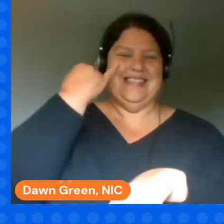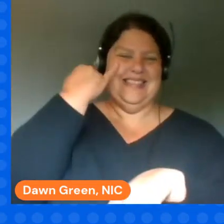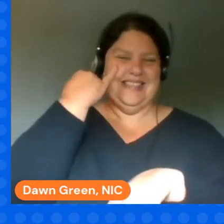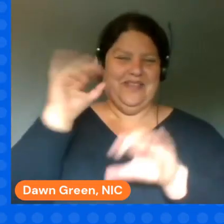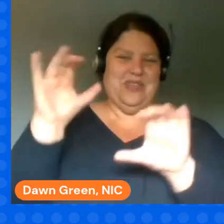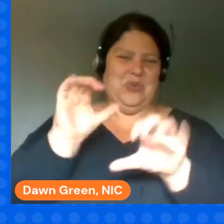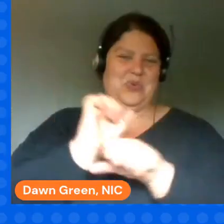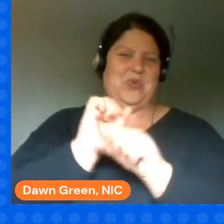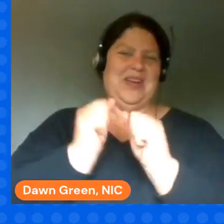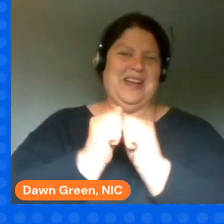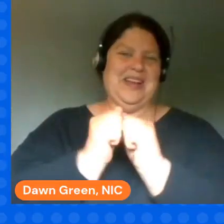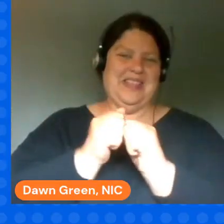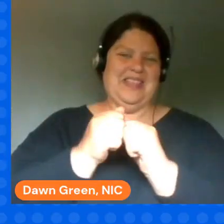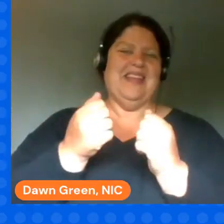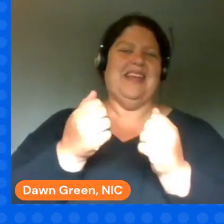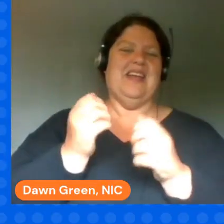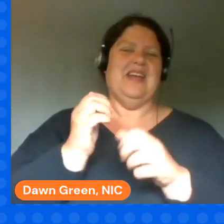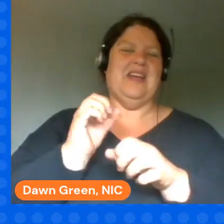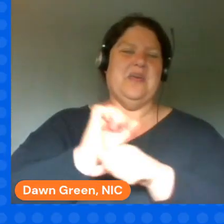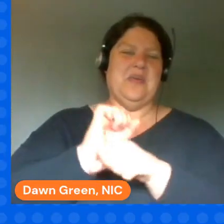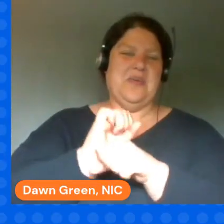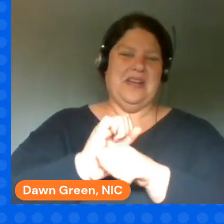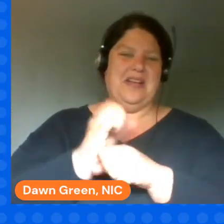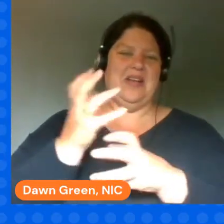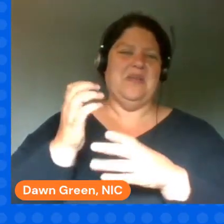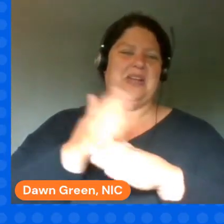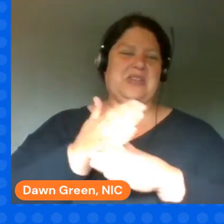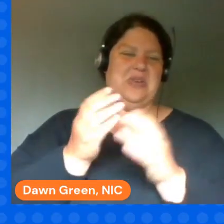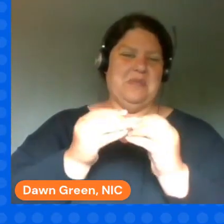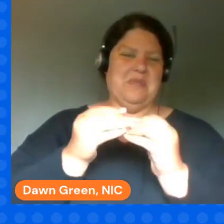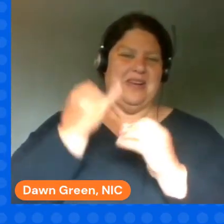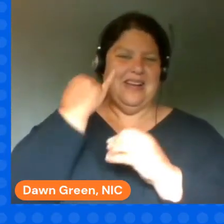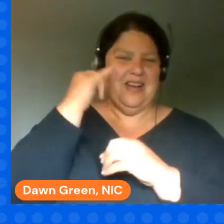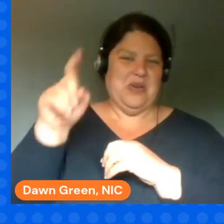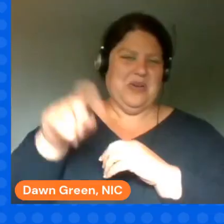share a bit more, or you have questions. Anyway,